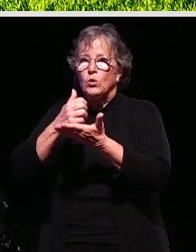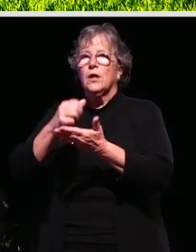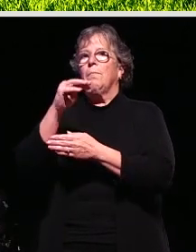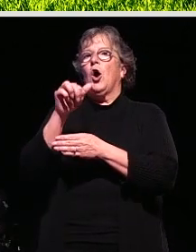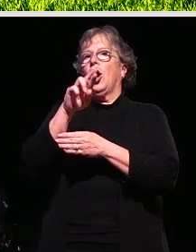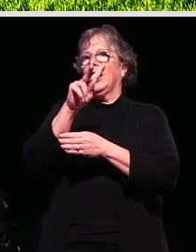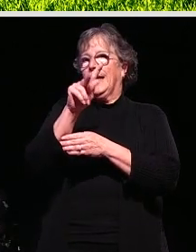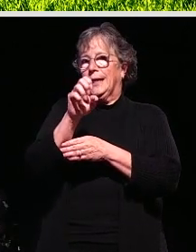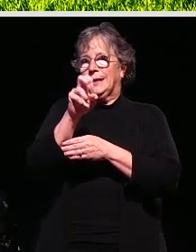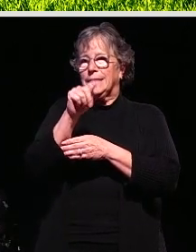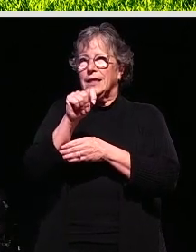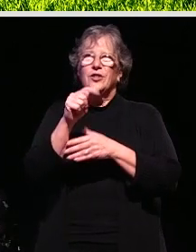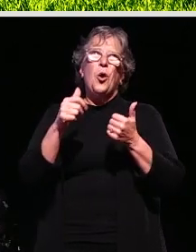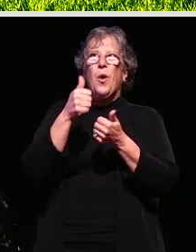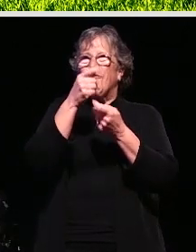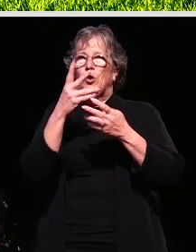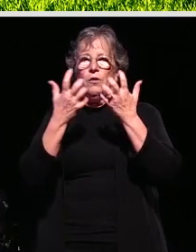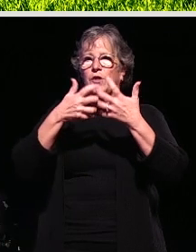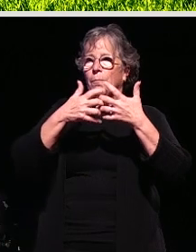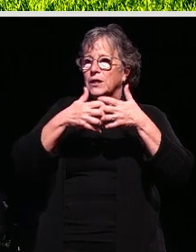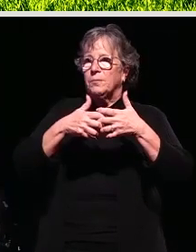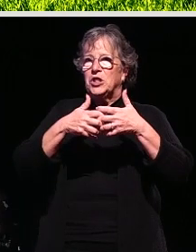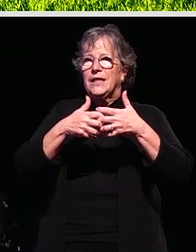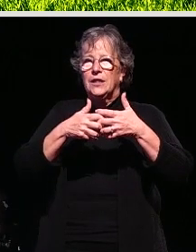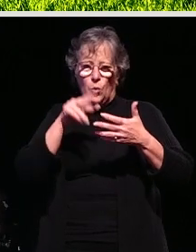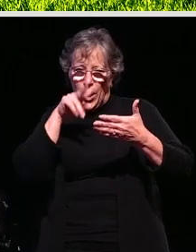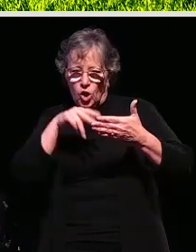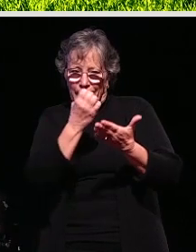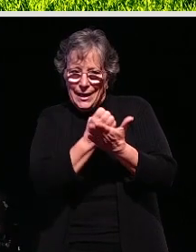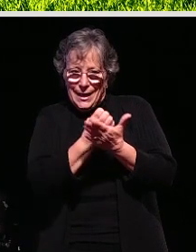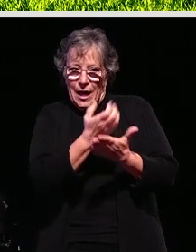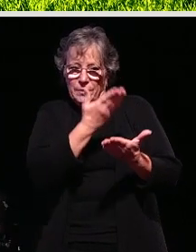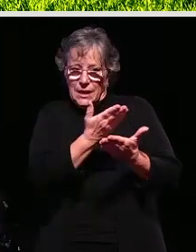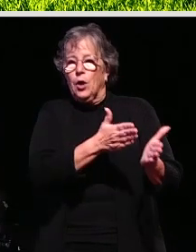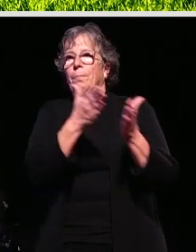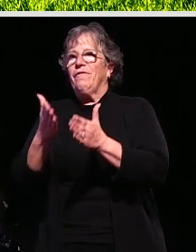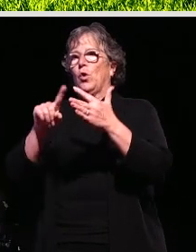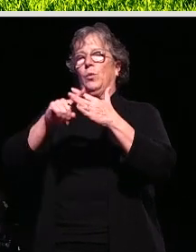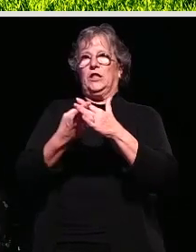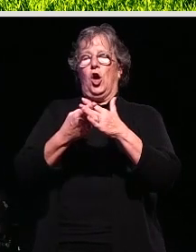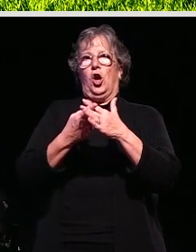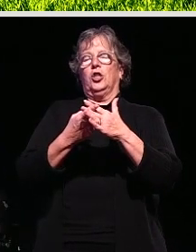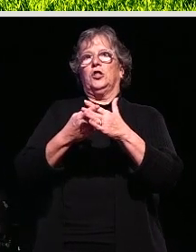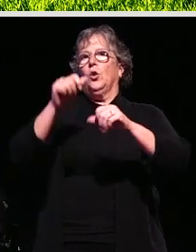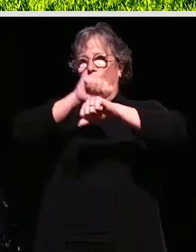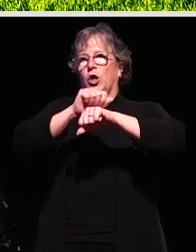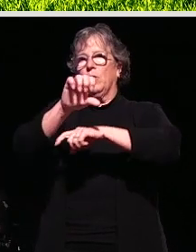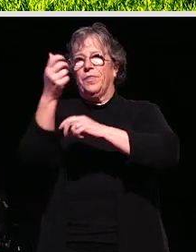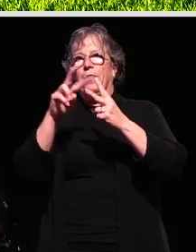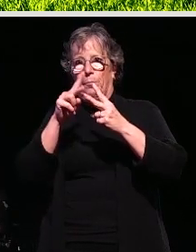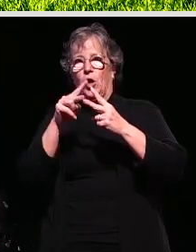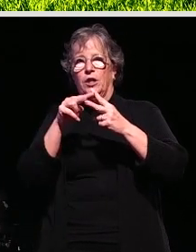machines, dialing in those unit economics before we scale up commercial manufacturing with our partner that we've identified in